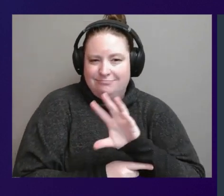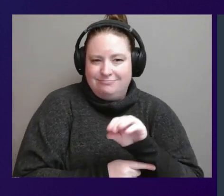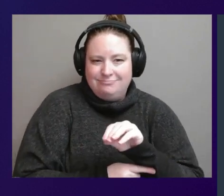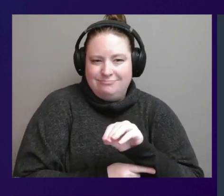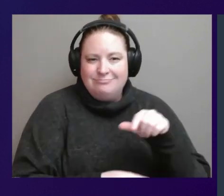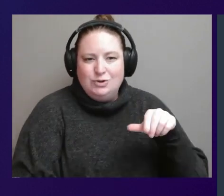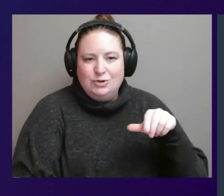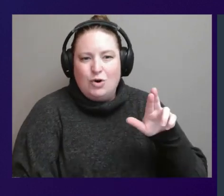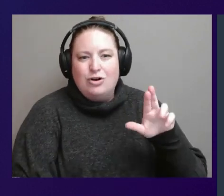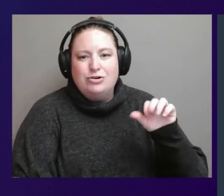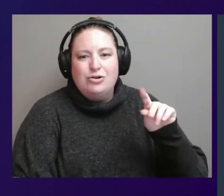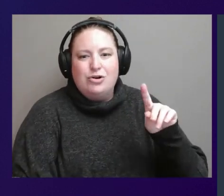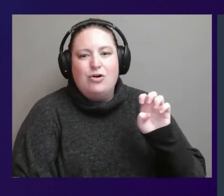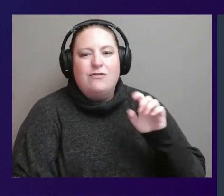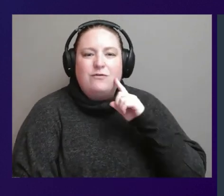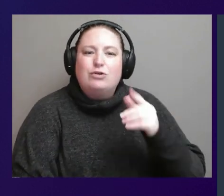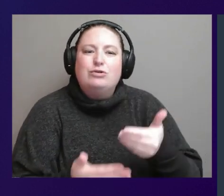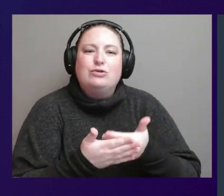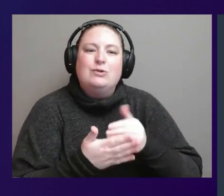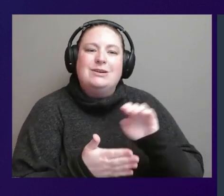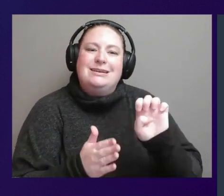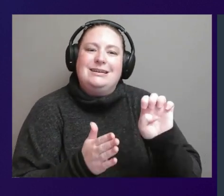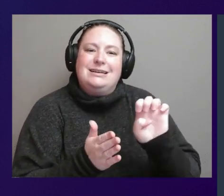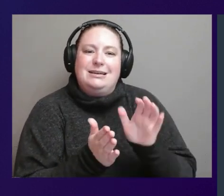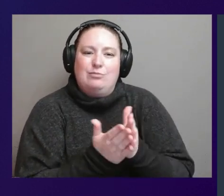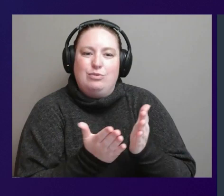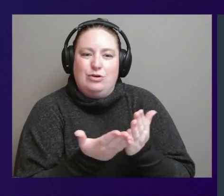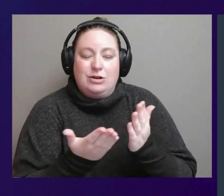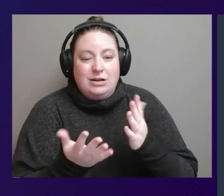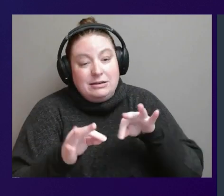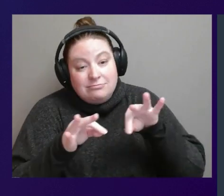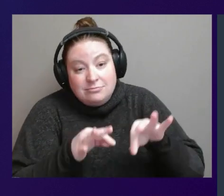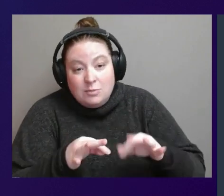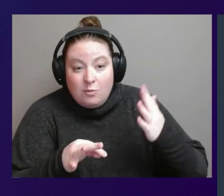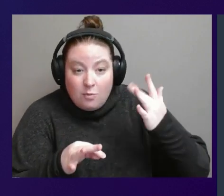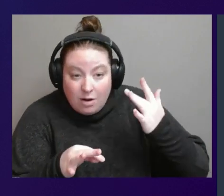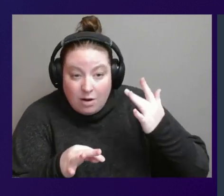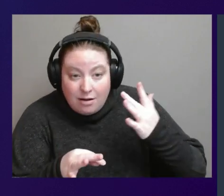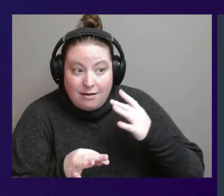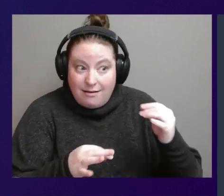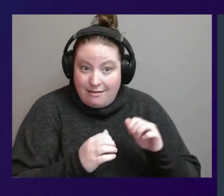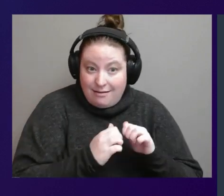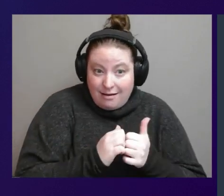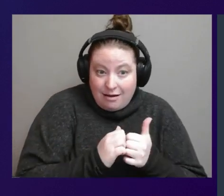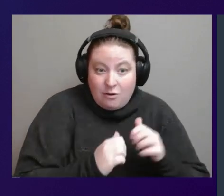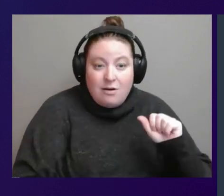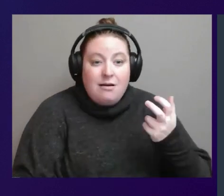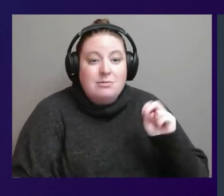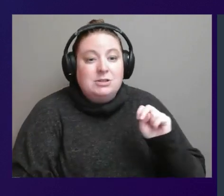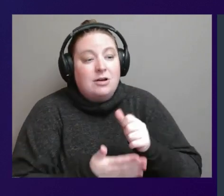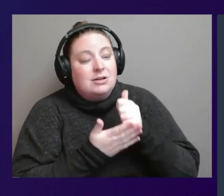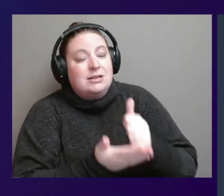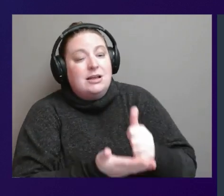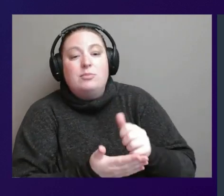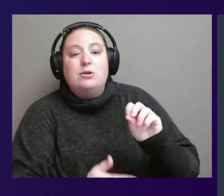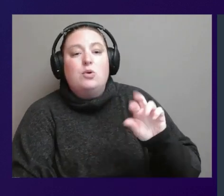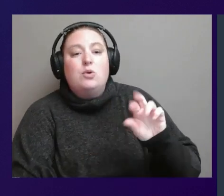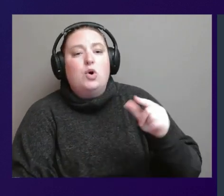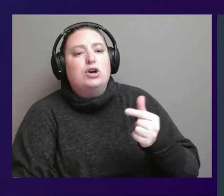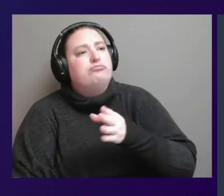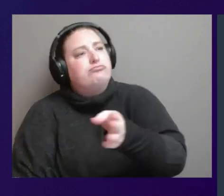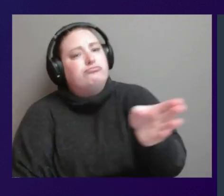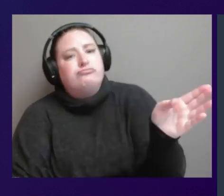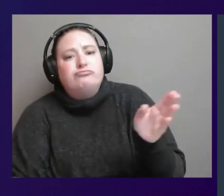new ebook. This ebook tells you why and actually shows you how Amazon S3 Glacier is helping organizations across industries transform their